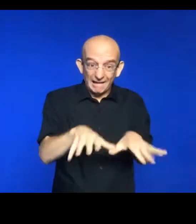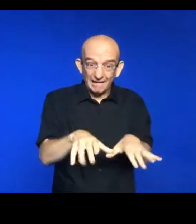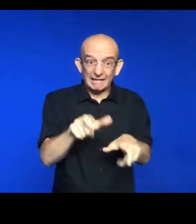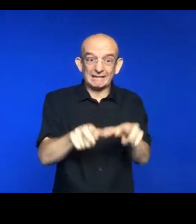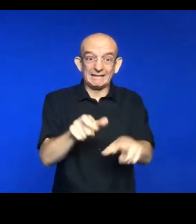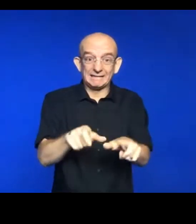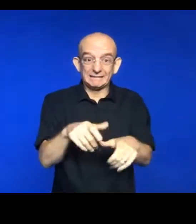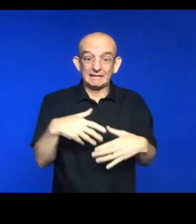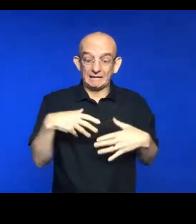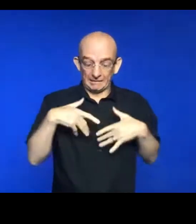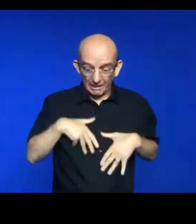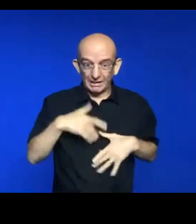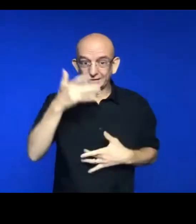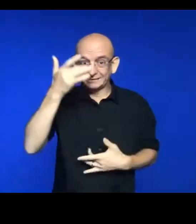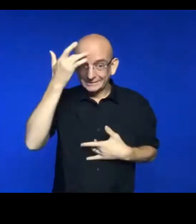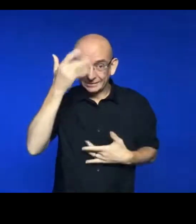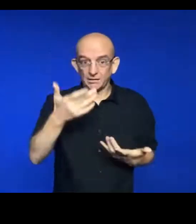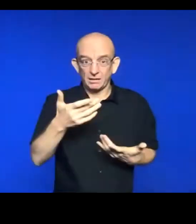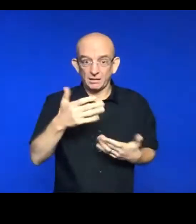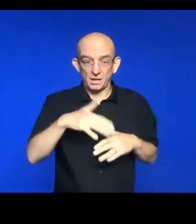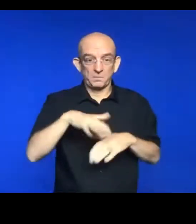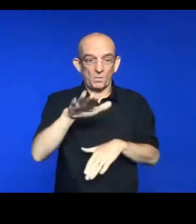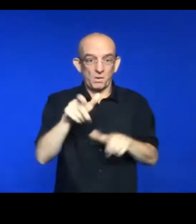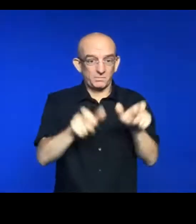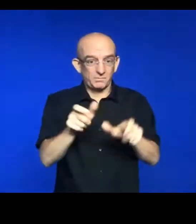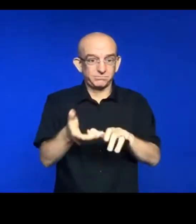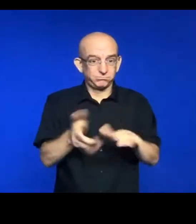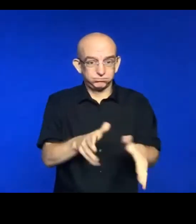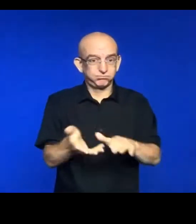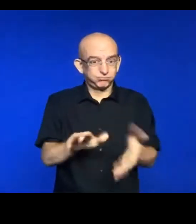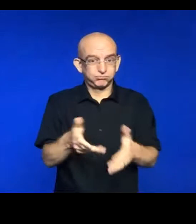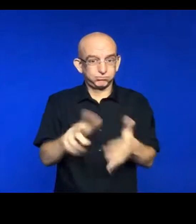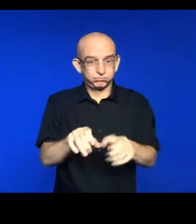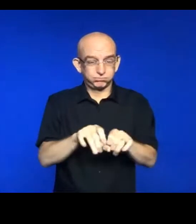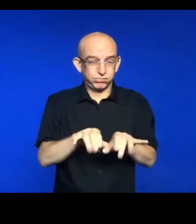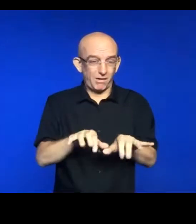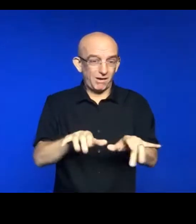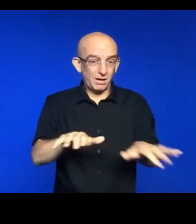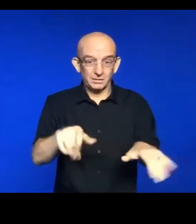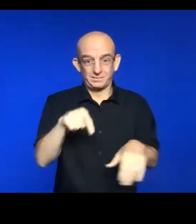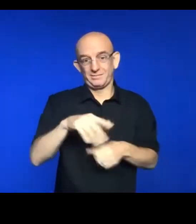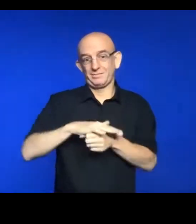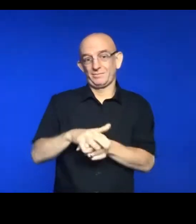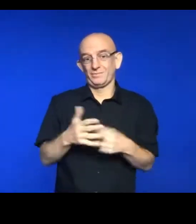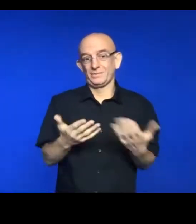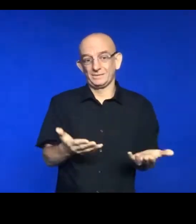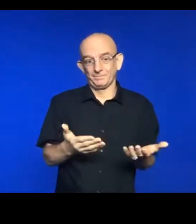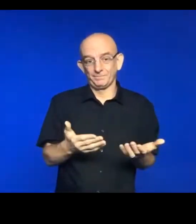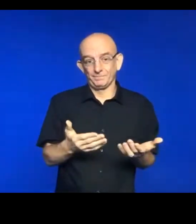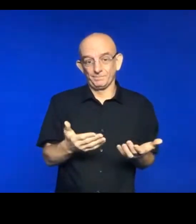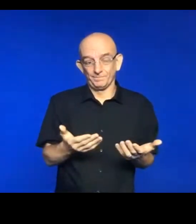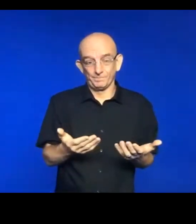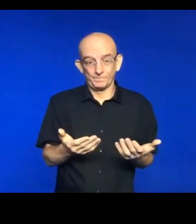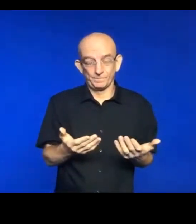to COVID-19. And the third risk is, even if